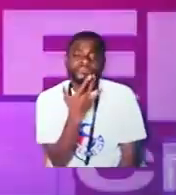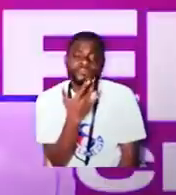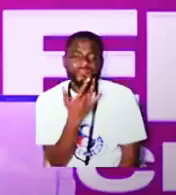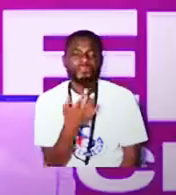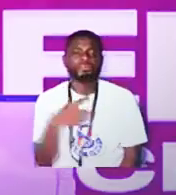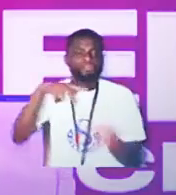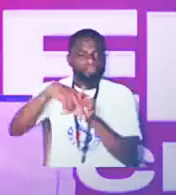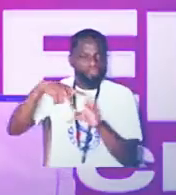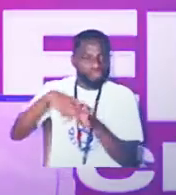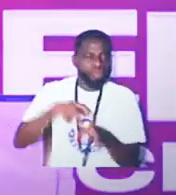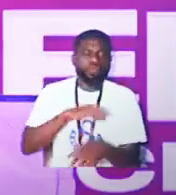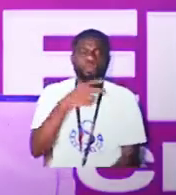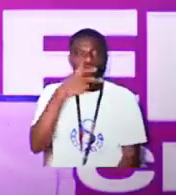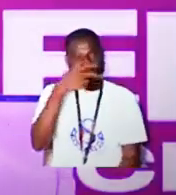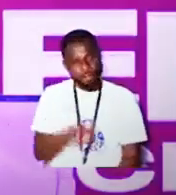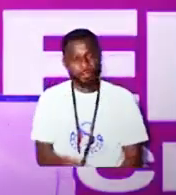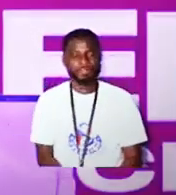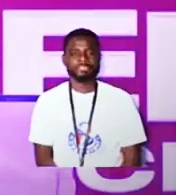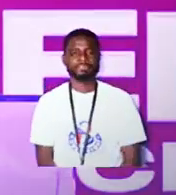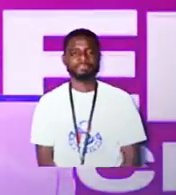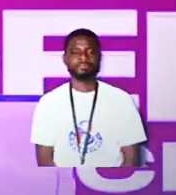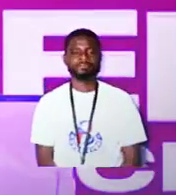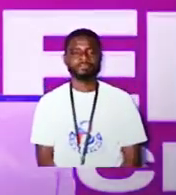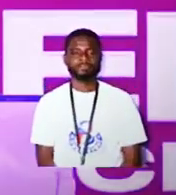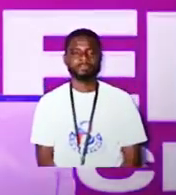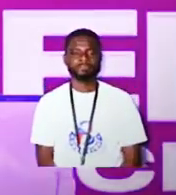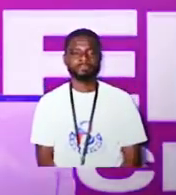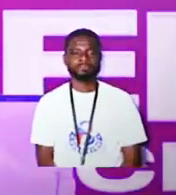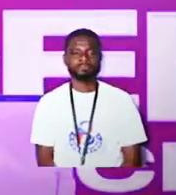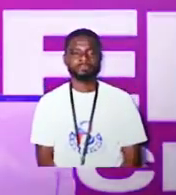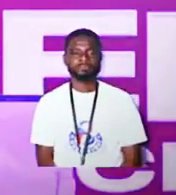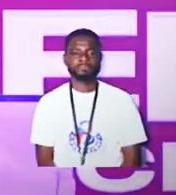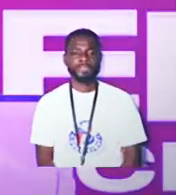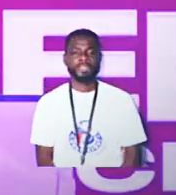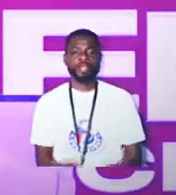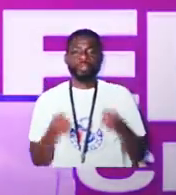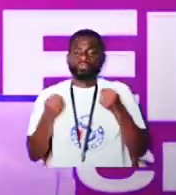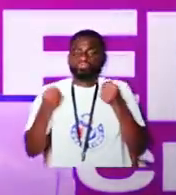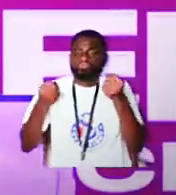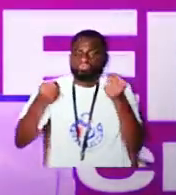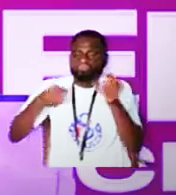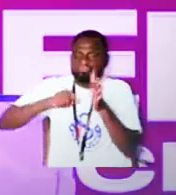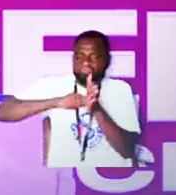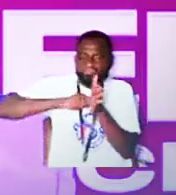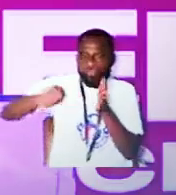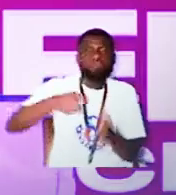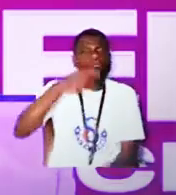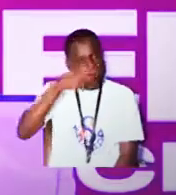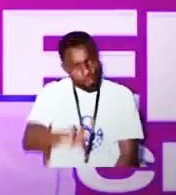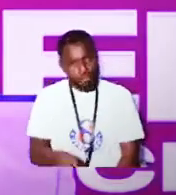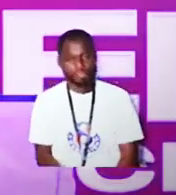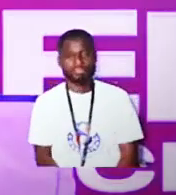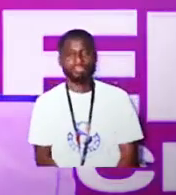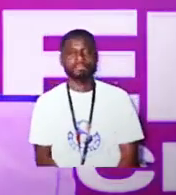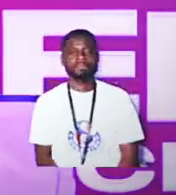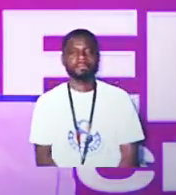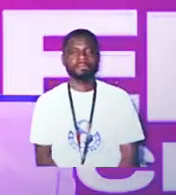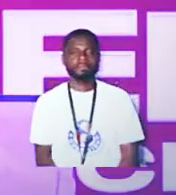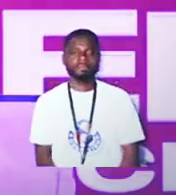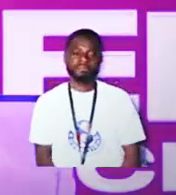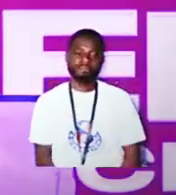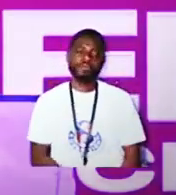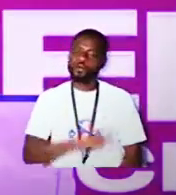corruption. Nepotism is corruption. Overspeeding is corruption. Overloading is